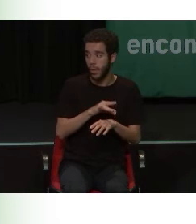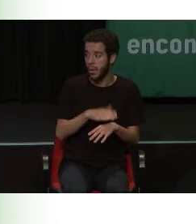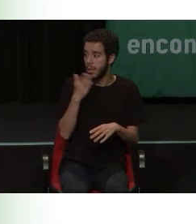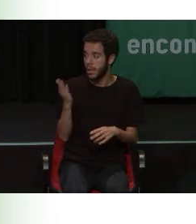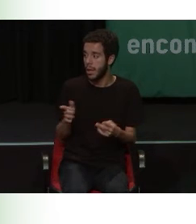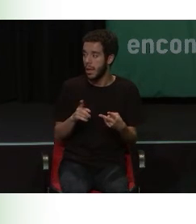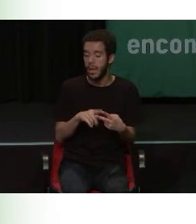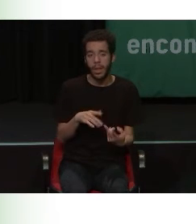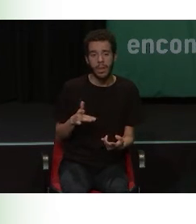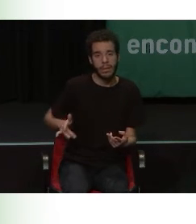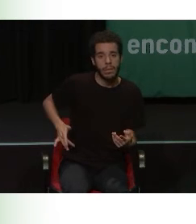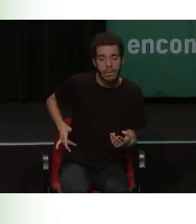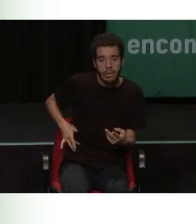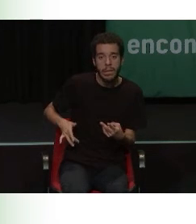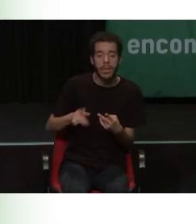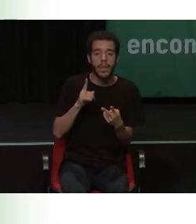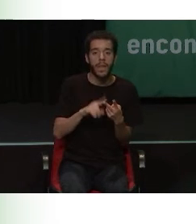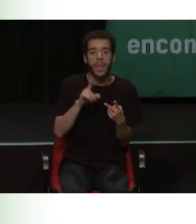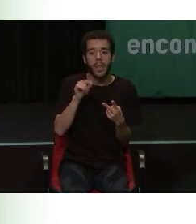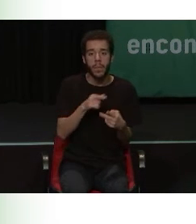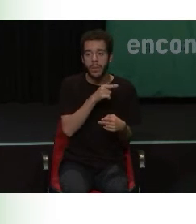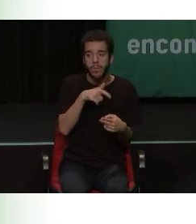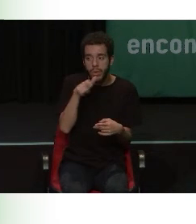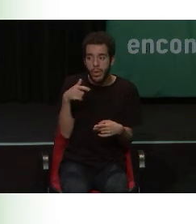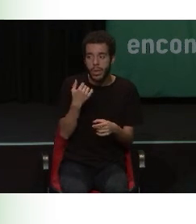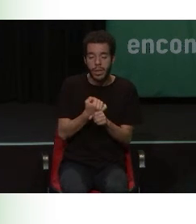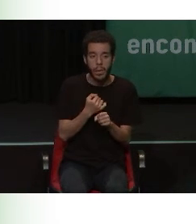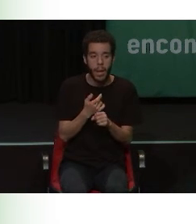disease within nephrology, acute kidney